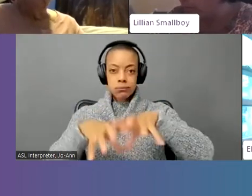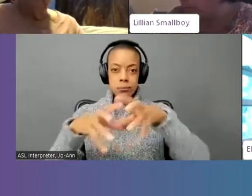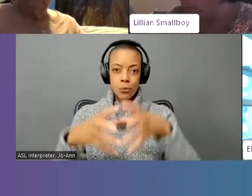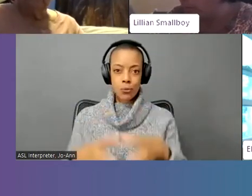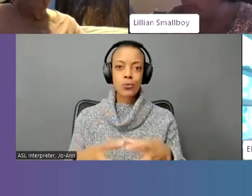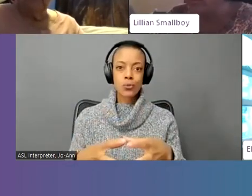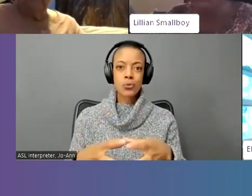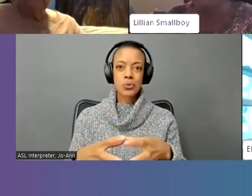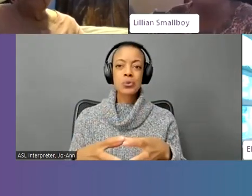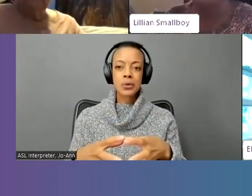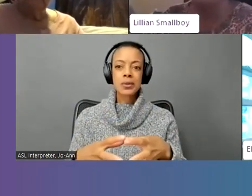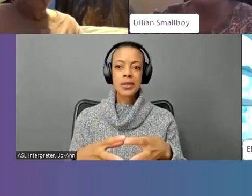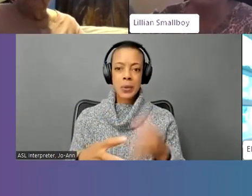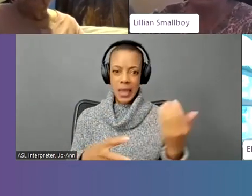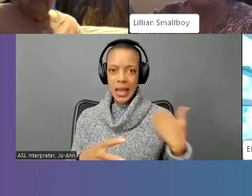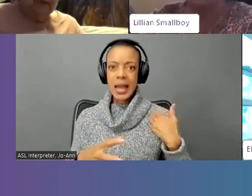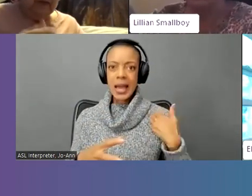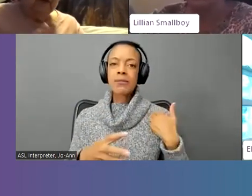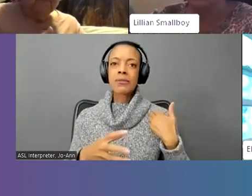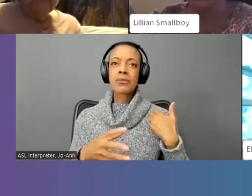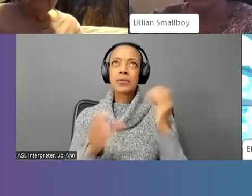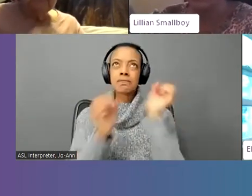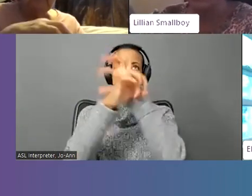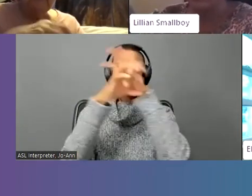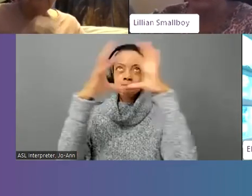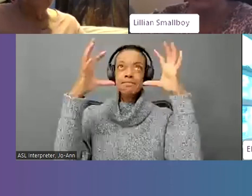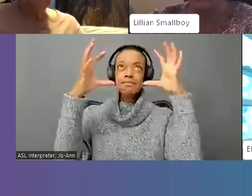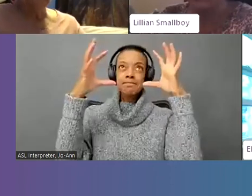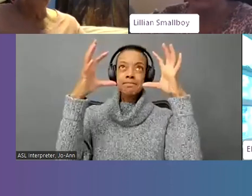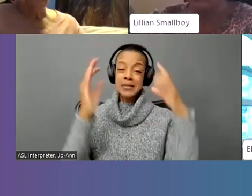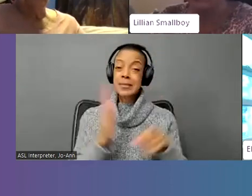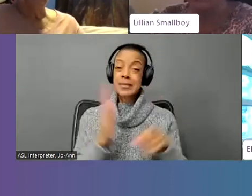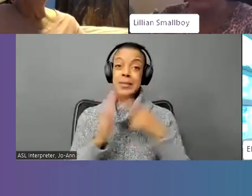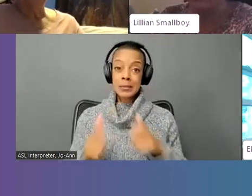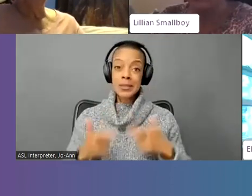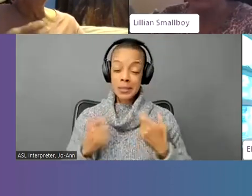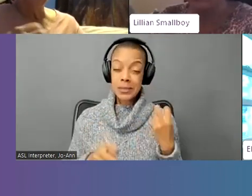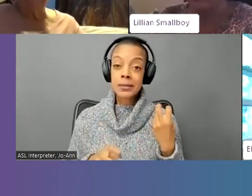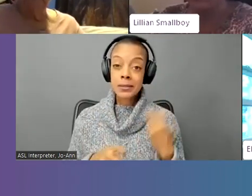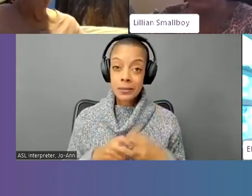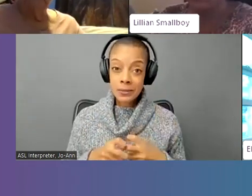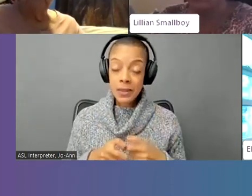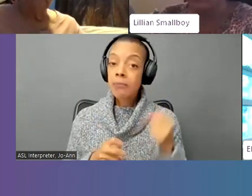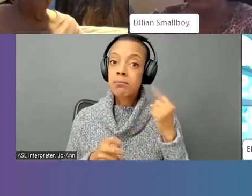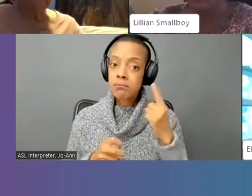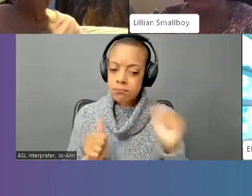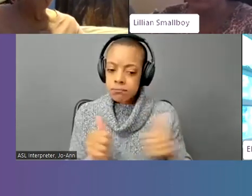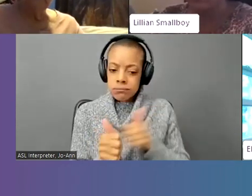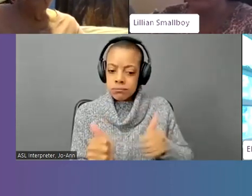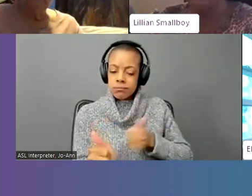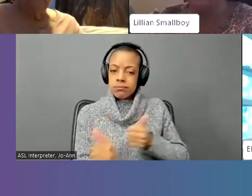know, difficult at times. But we had our bundle that we looked into in order for us to find that